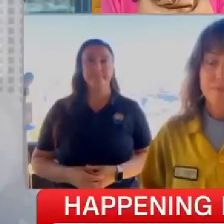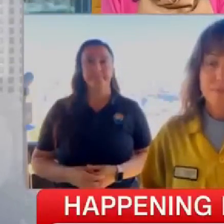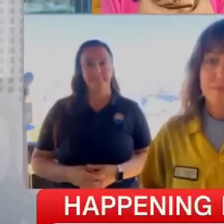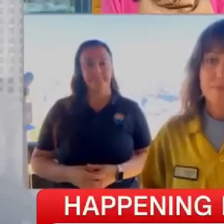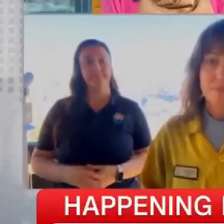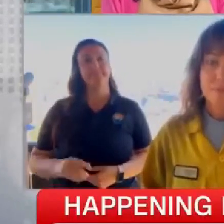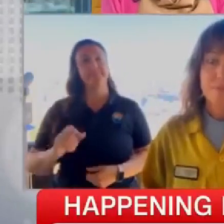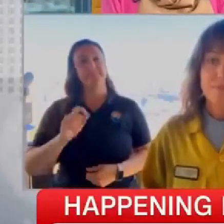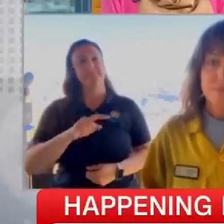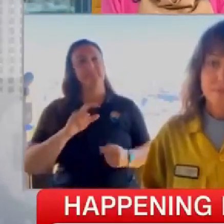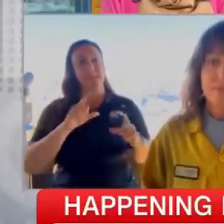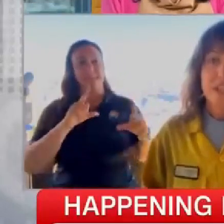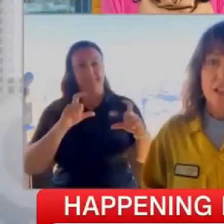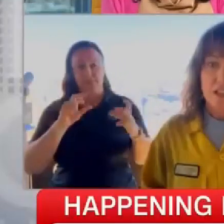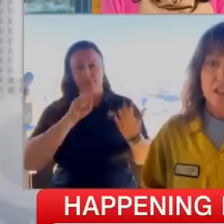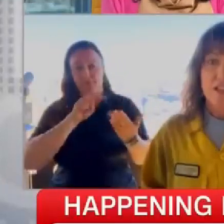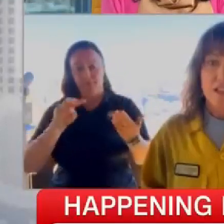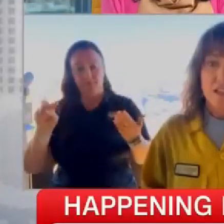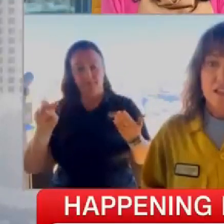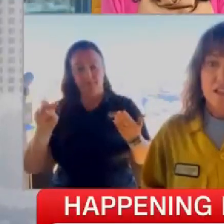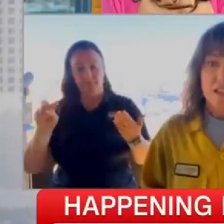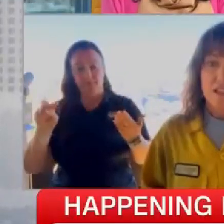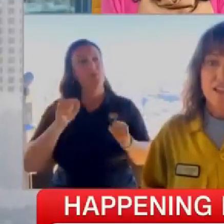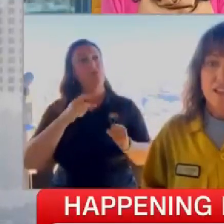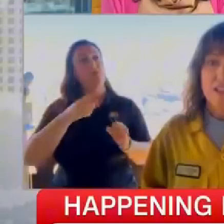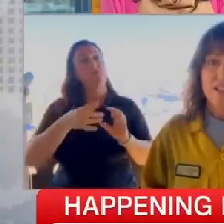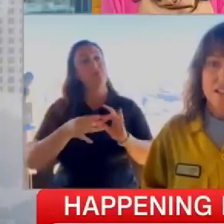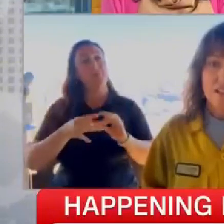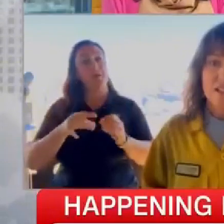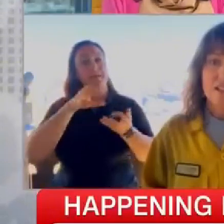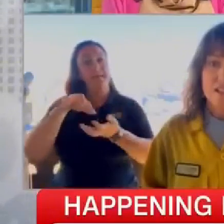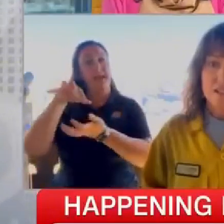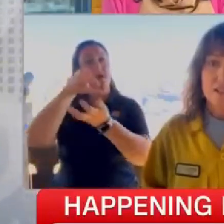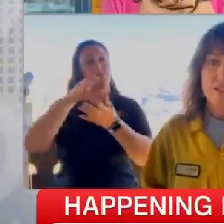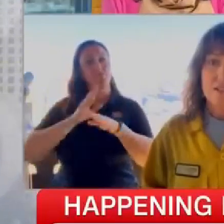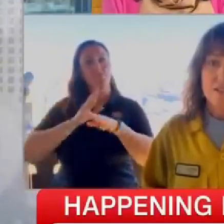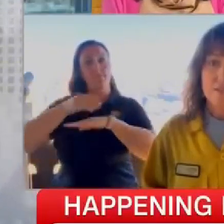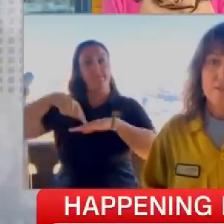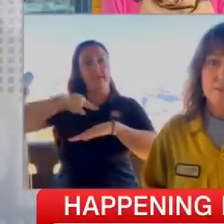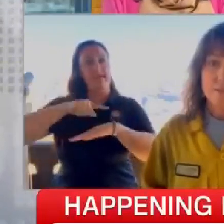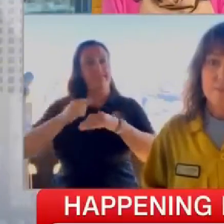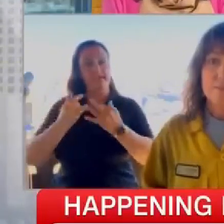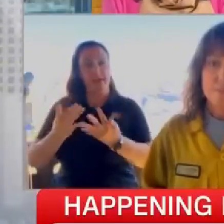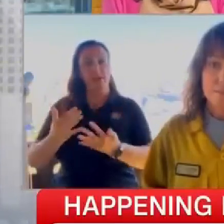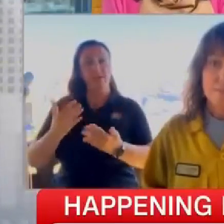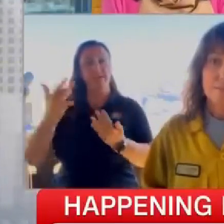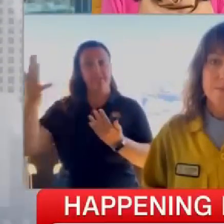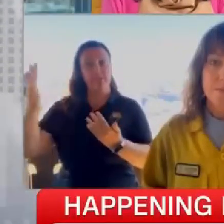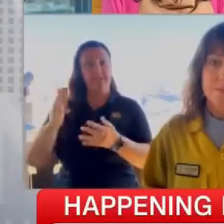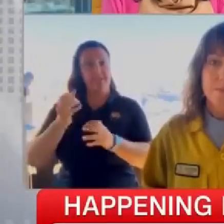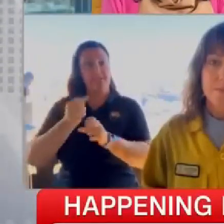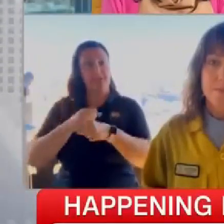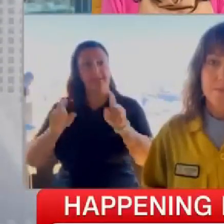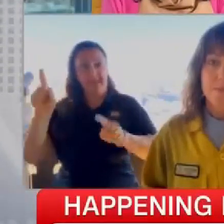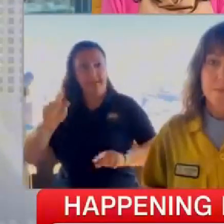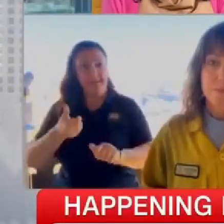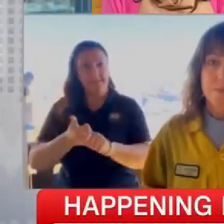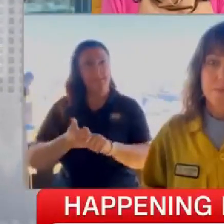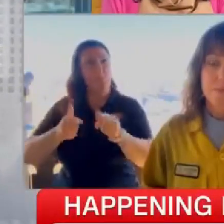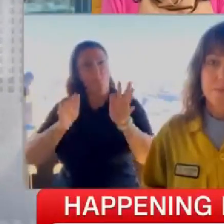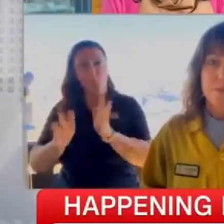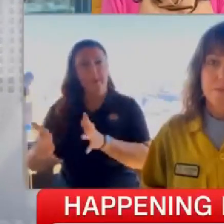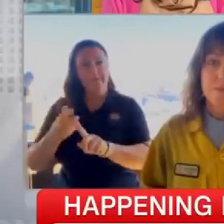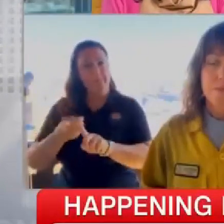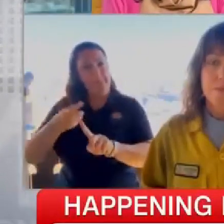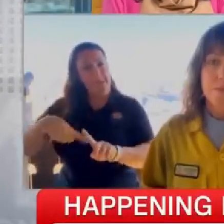clouds being spotted over the Dragon Bravo fire, which can eventually generate lightning, wind gusts, and sometimes even produce tornadoes. Tell